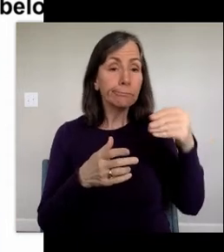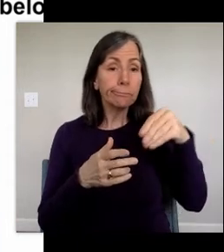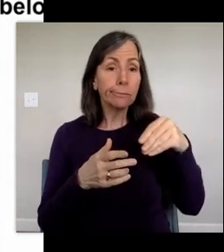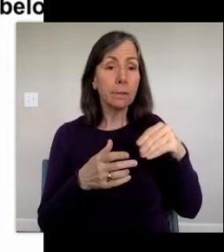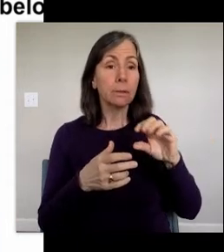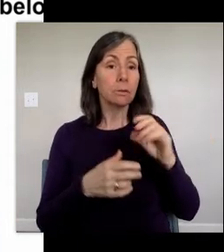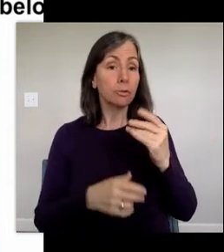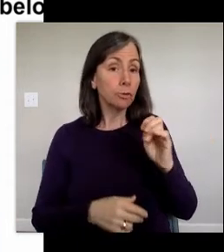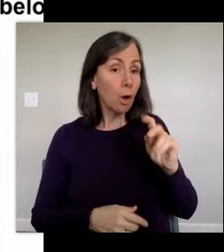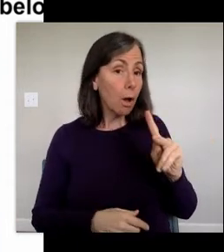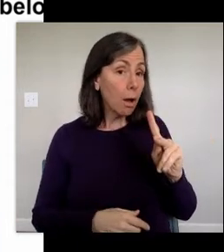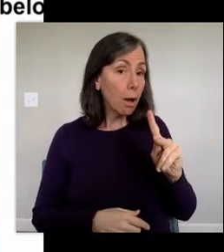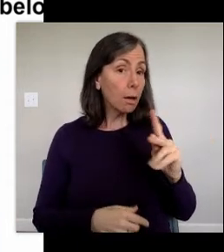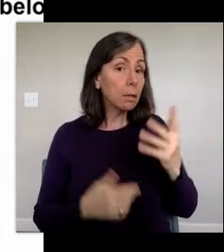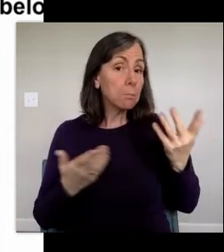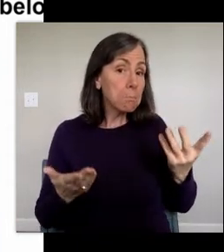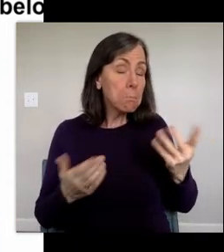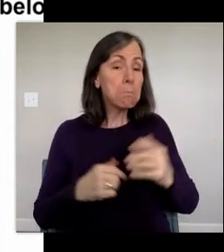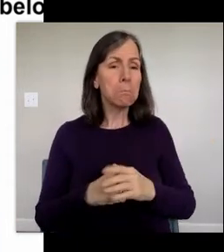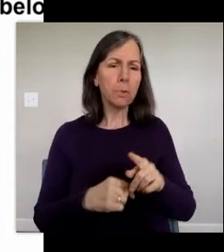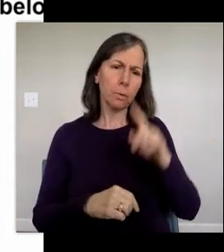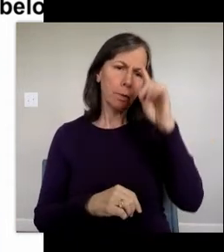Chalk might be useful.